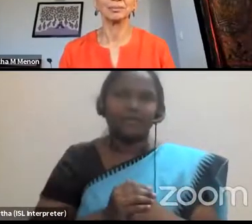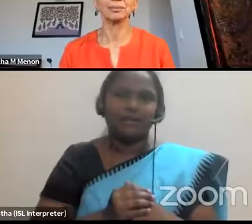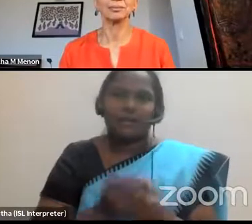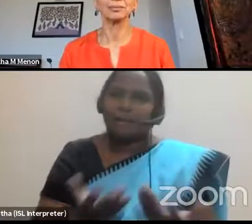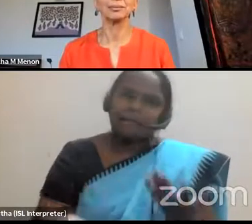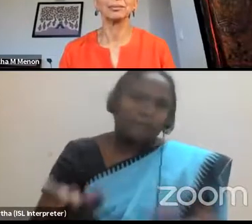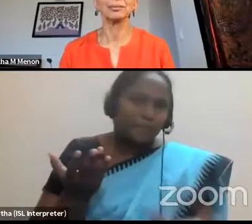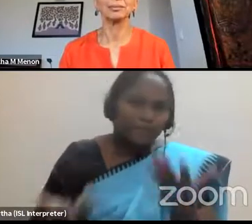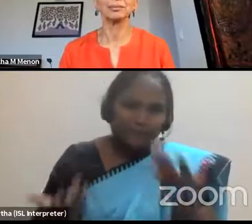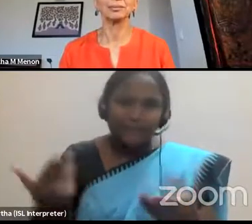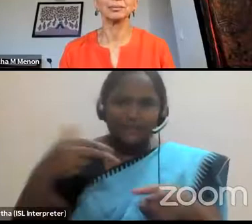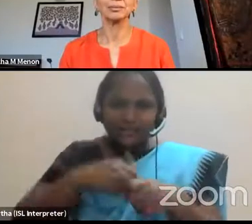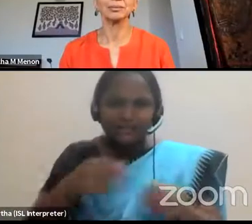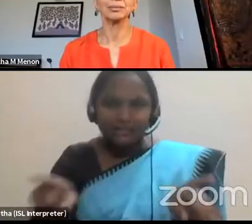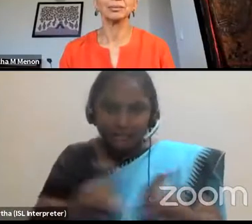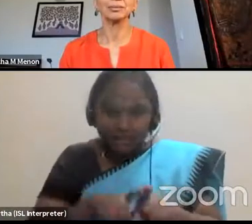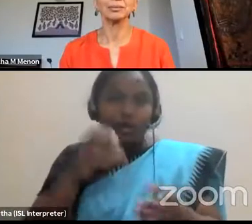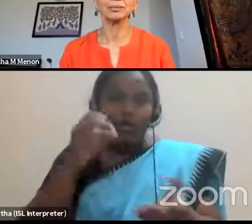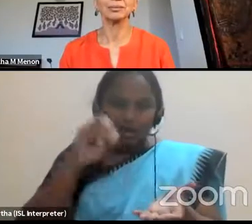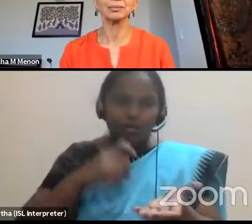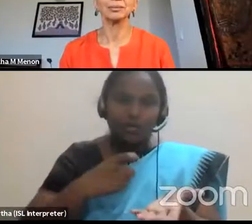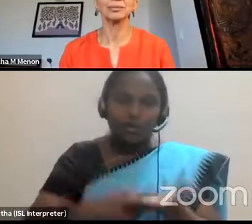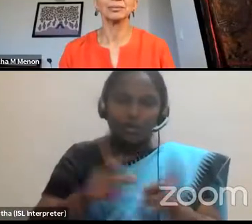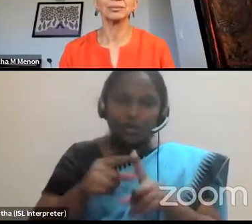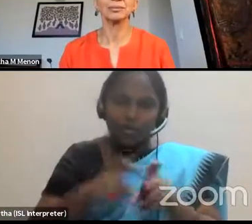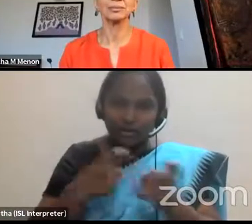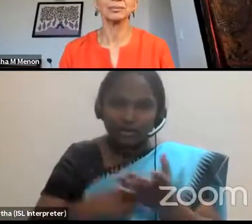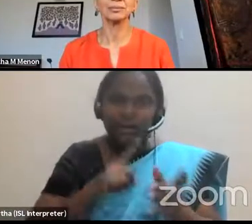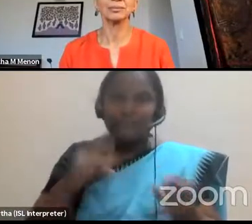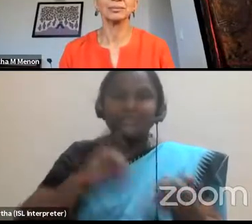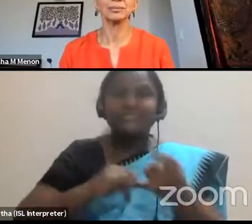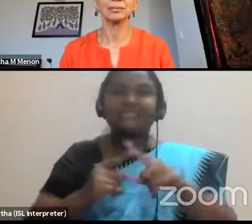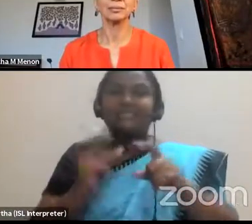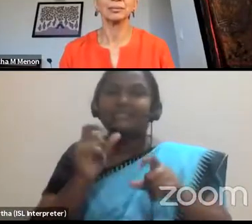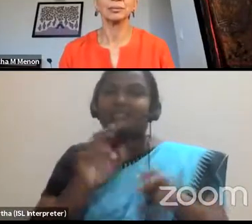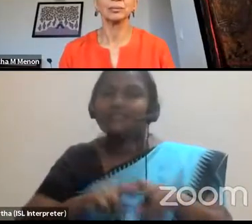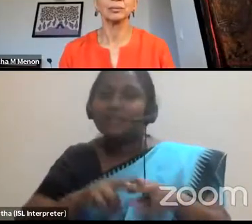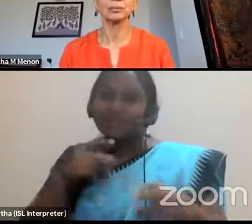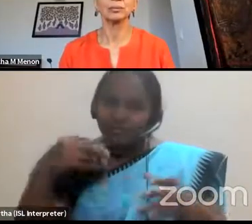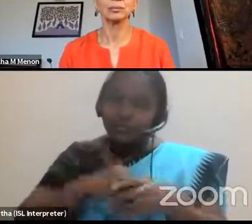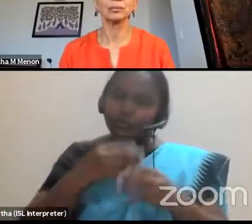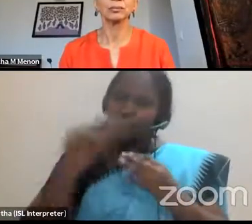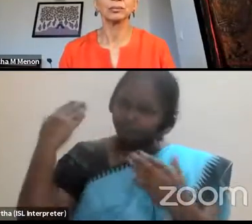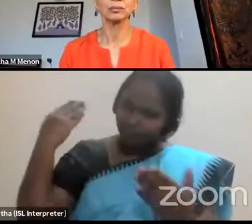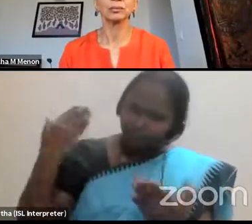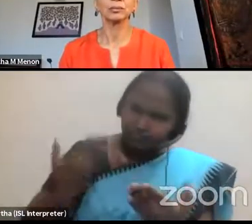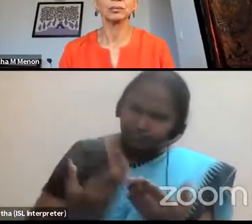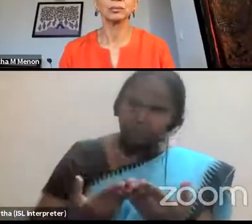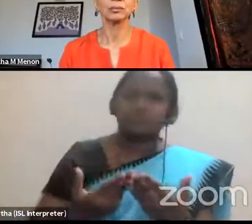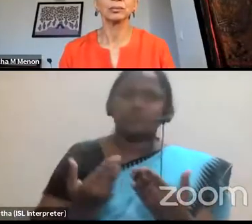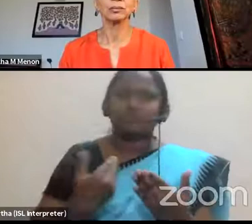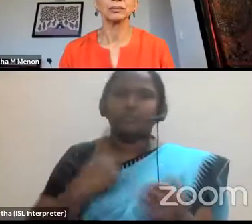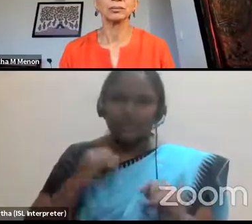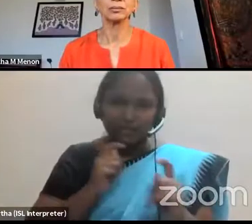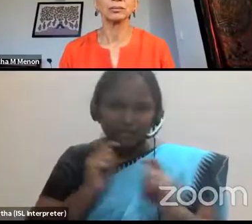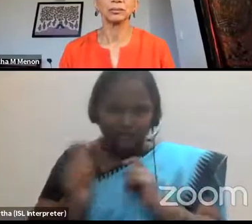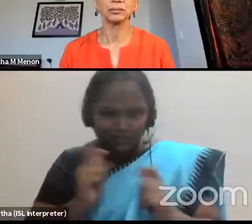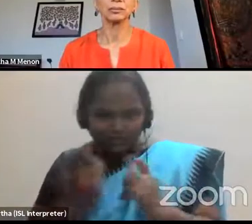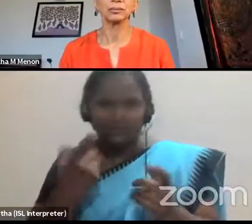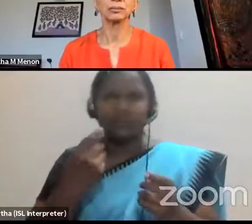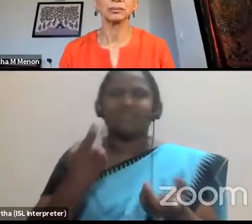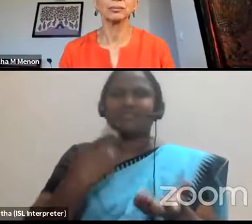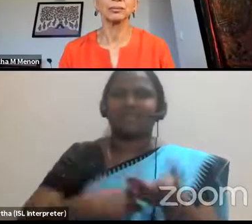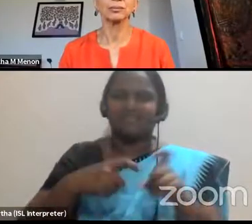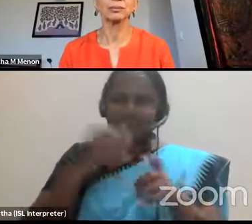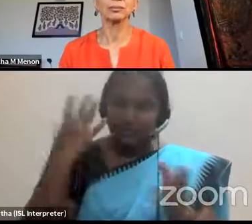not be in the exact same order, but it is stuff that he has so far said either in an interview or in a